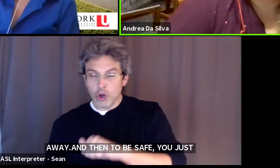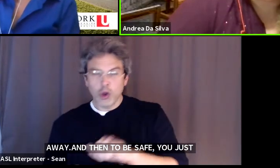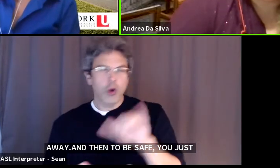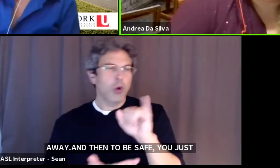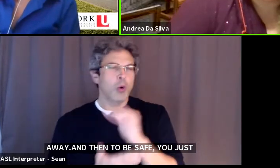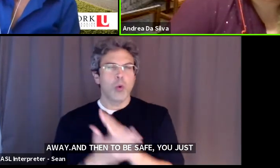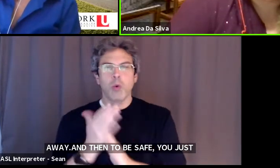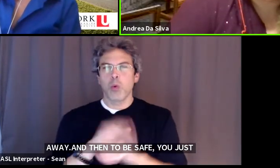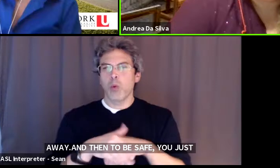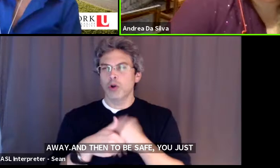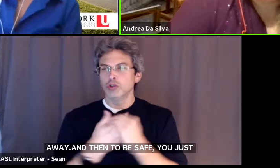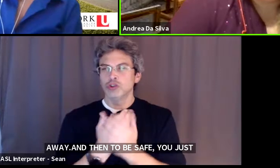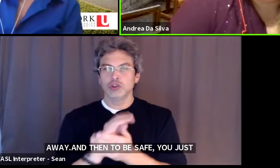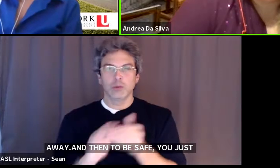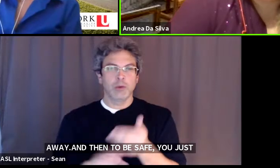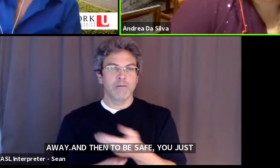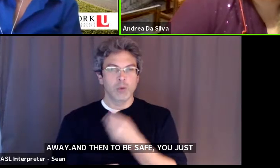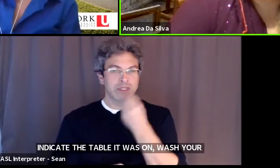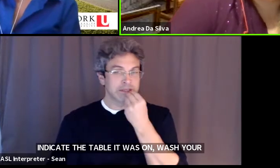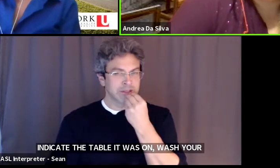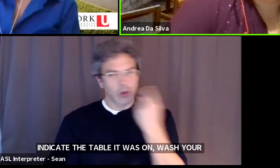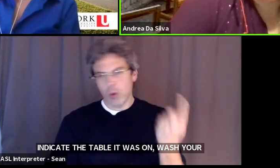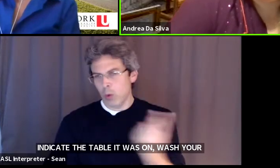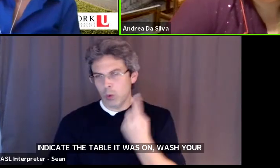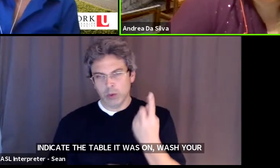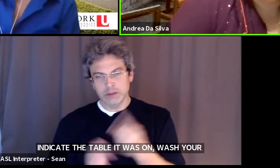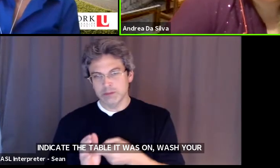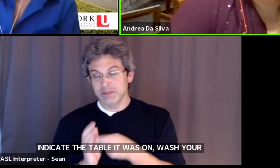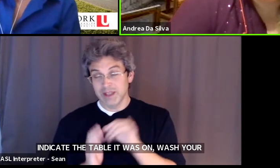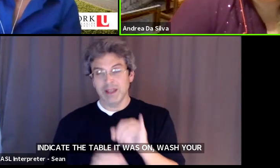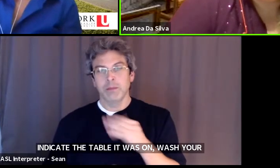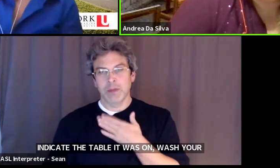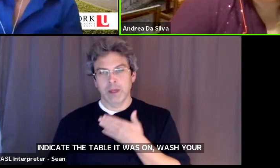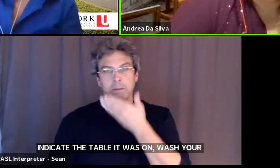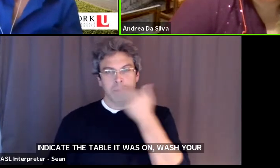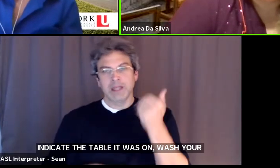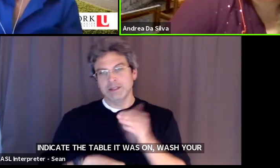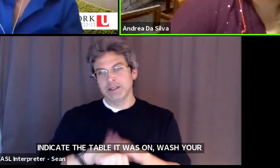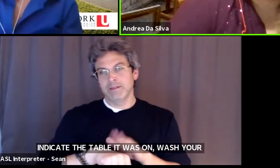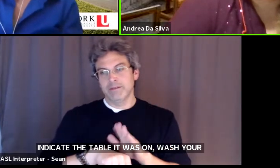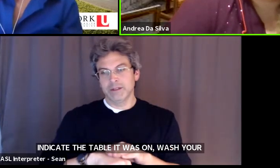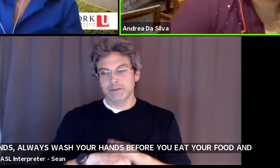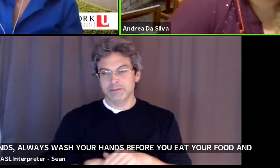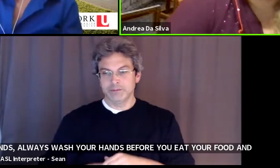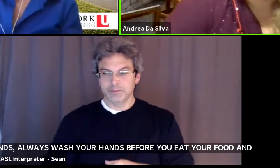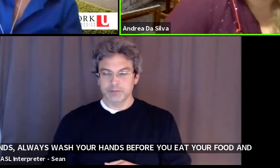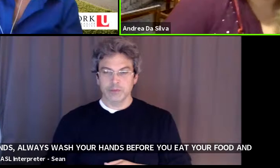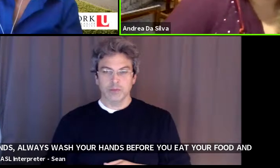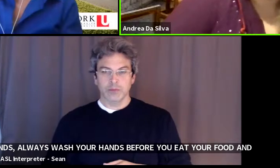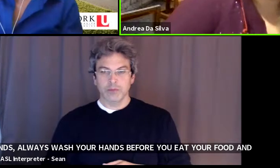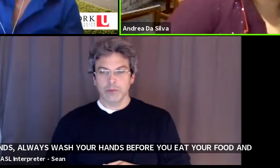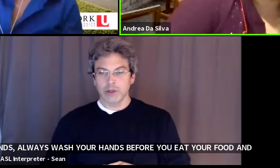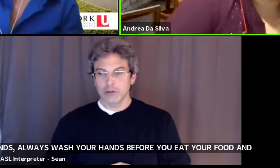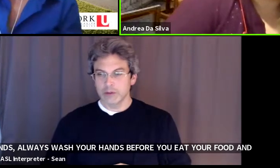hands before you eat your food. And that's the best advice for that I have for you.